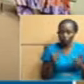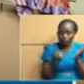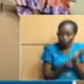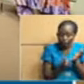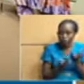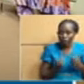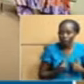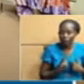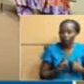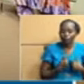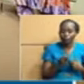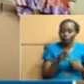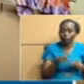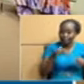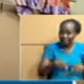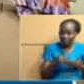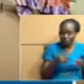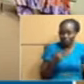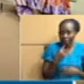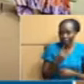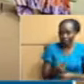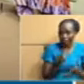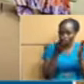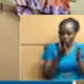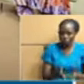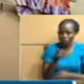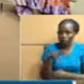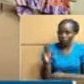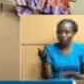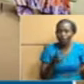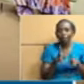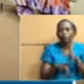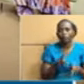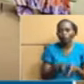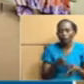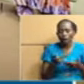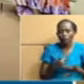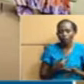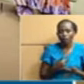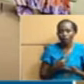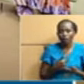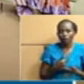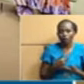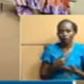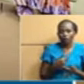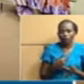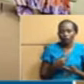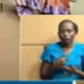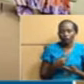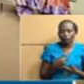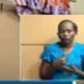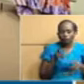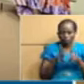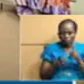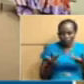the state. Before I even talk about, for example, the human rights, where people have, for example, a right to have